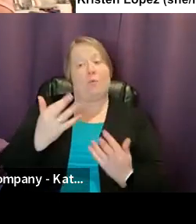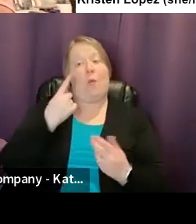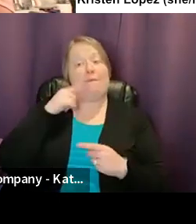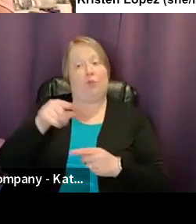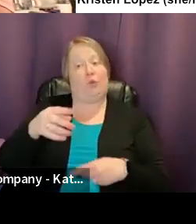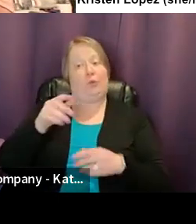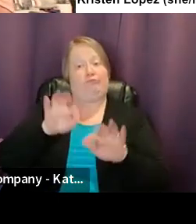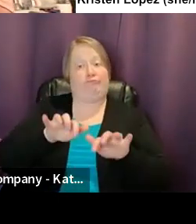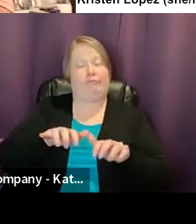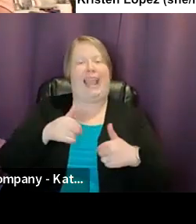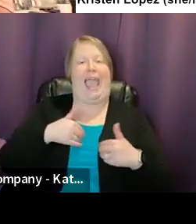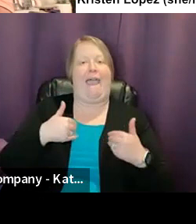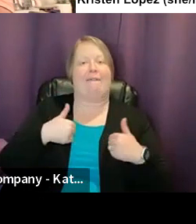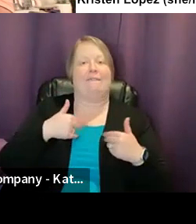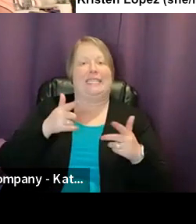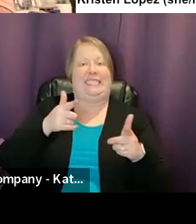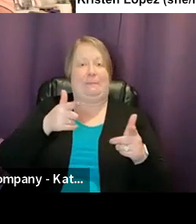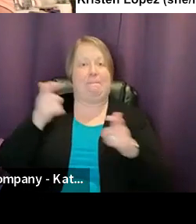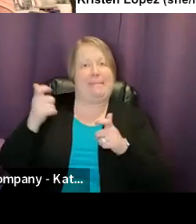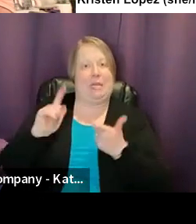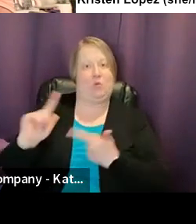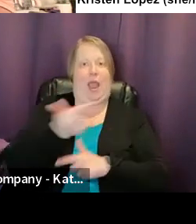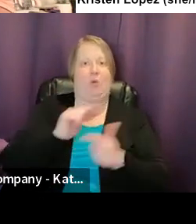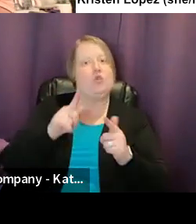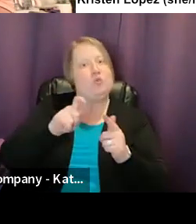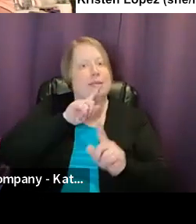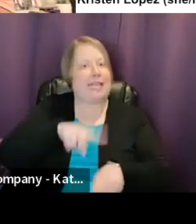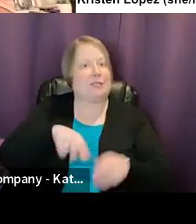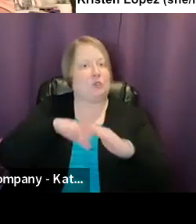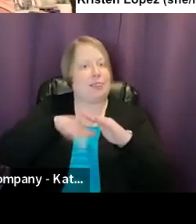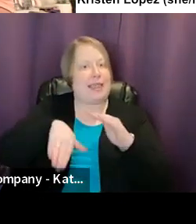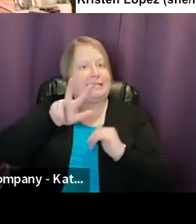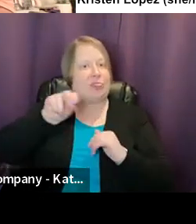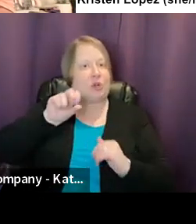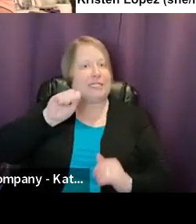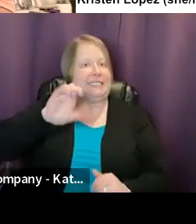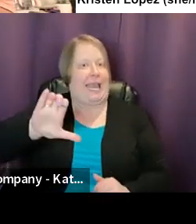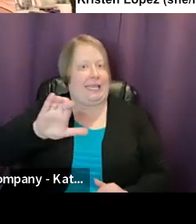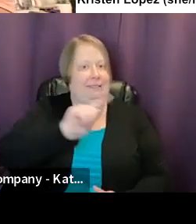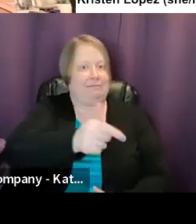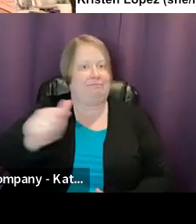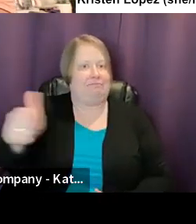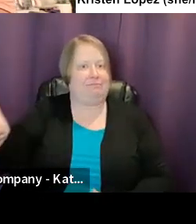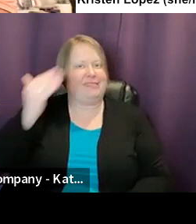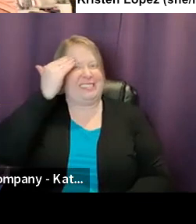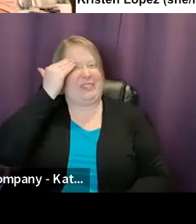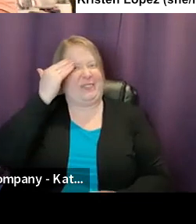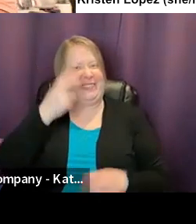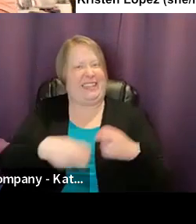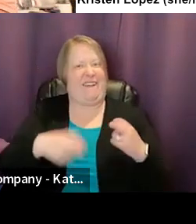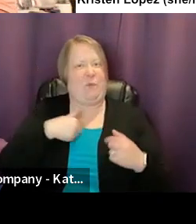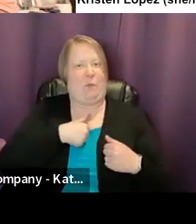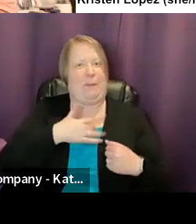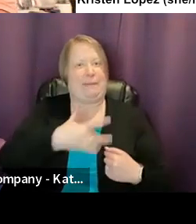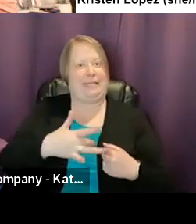have a speed round question. Can you answer it in less than 30 seconds each? I know, really hard. We're very